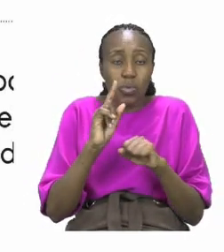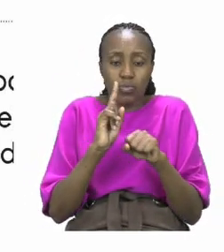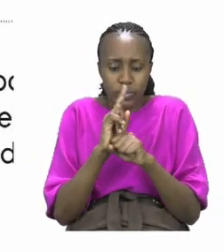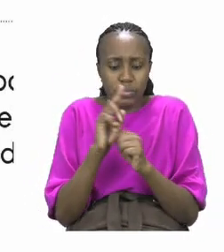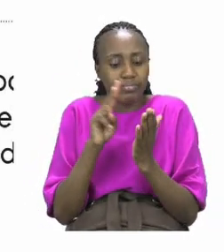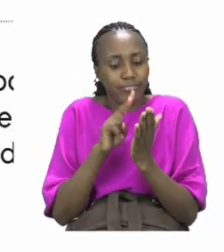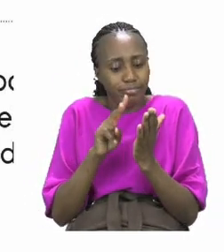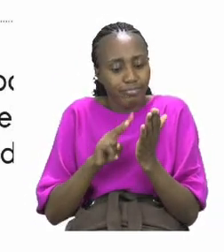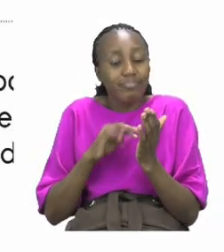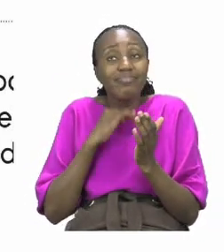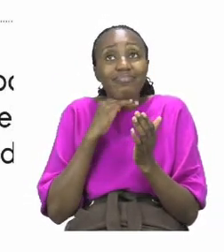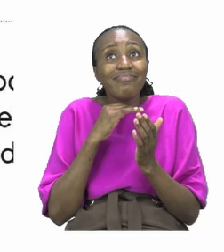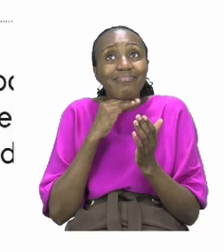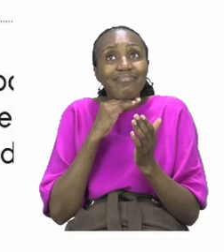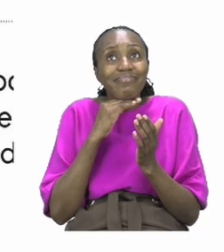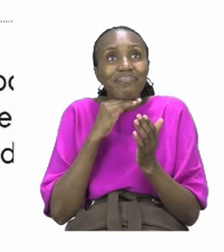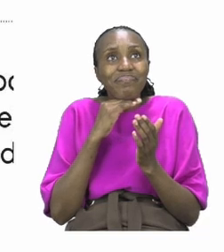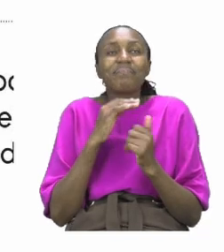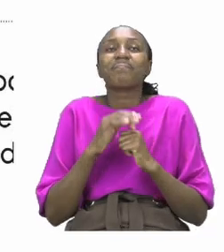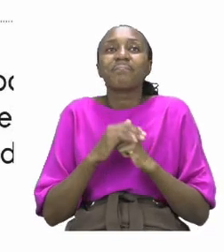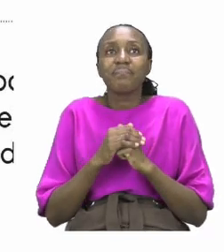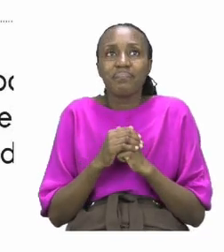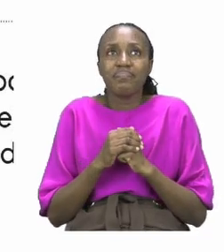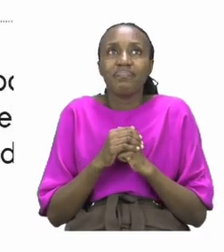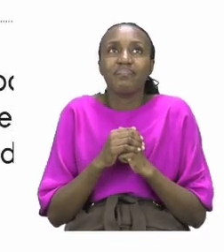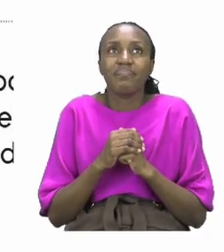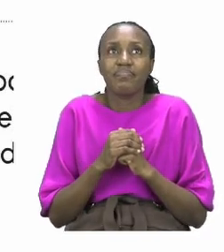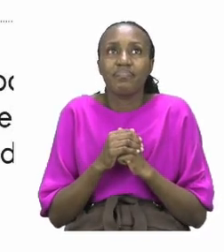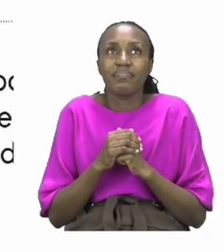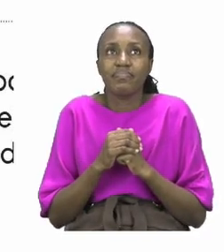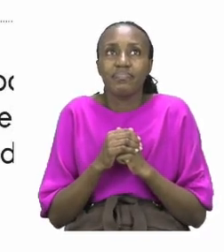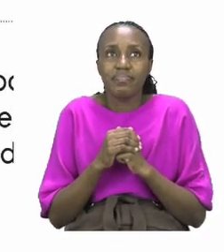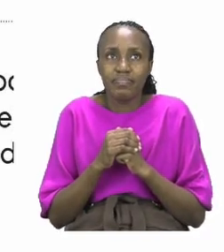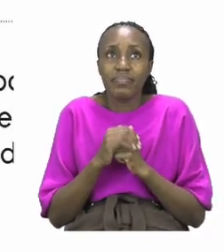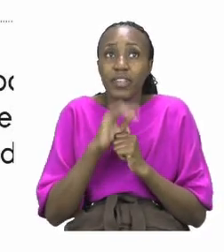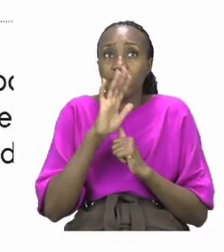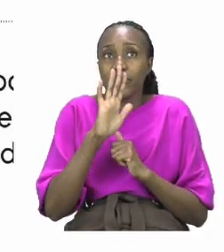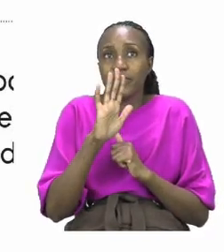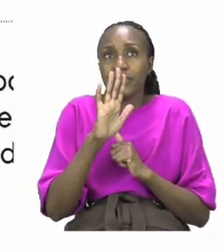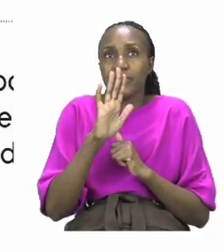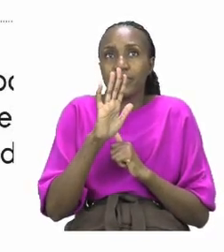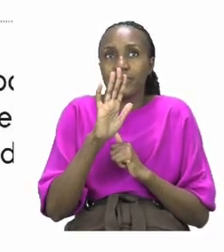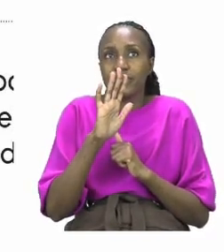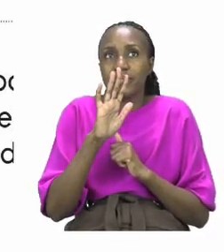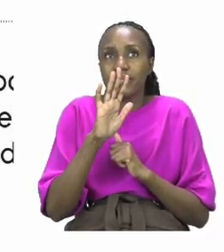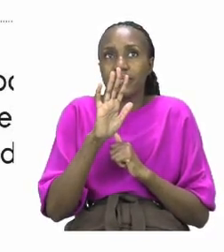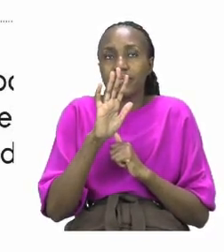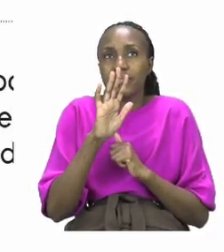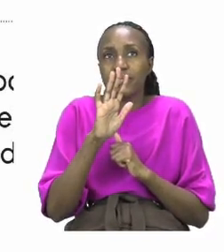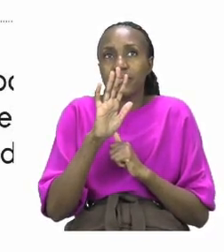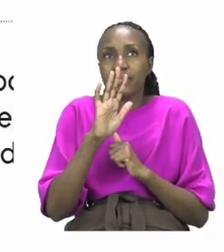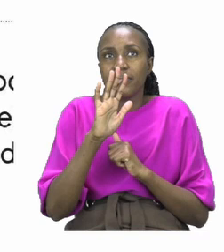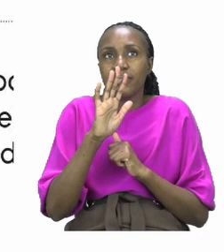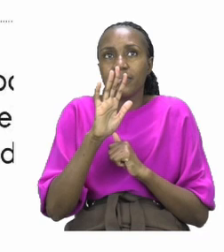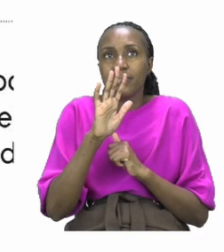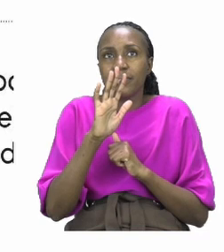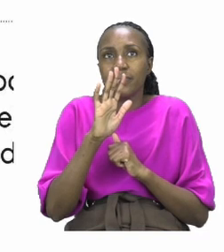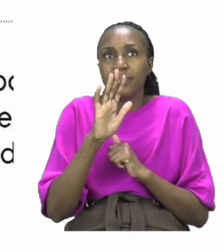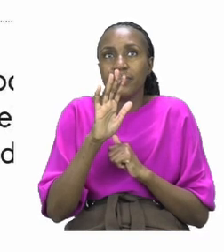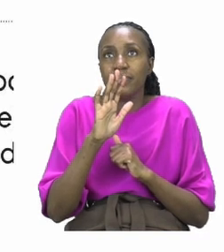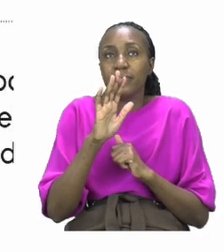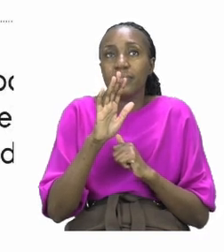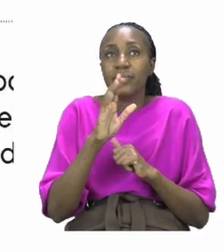Let's read and we'll find out. Number 5 says, there